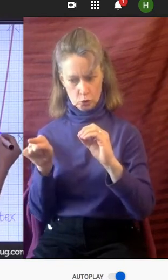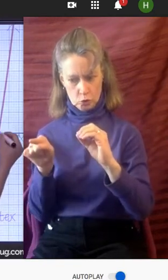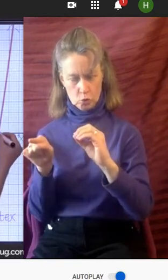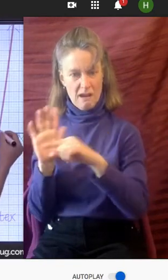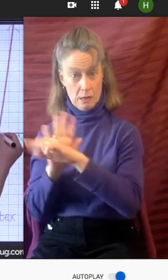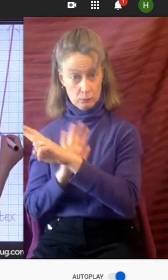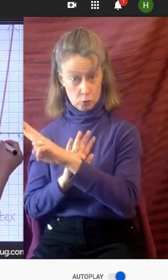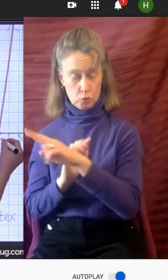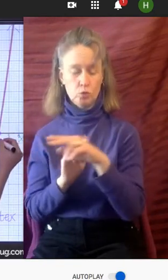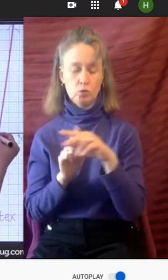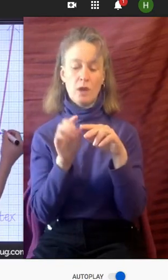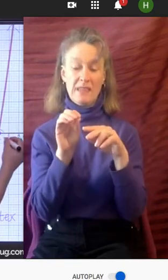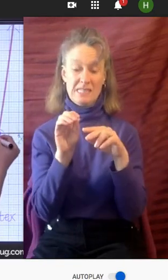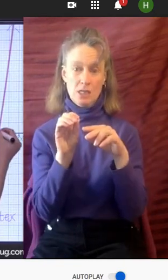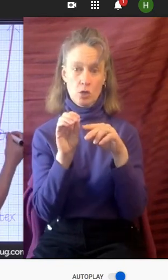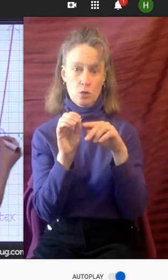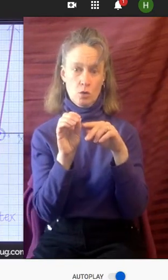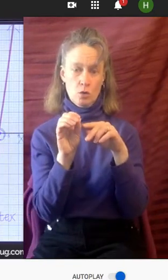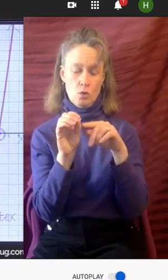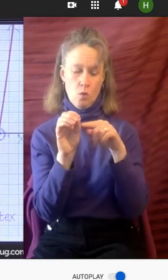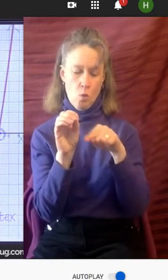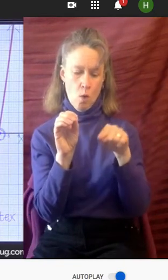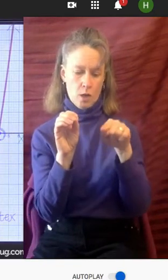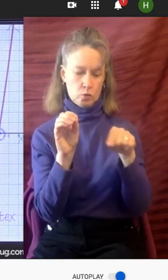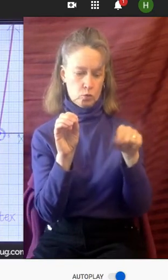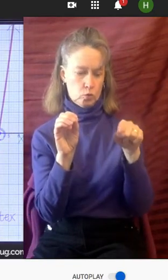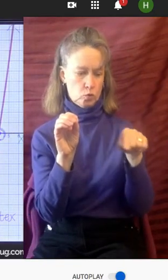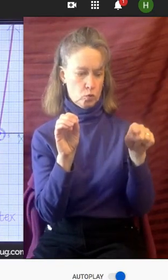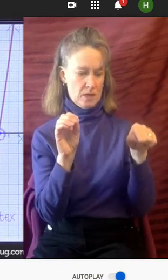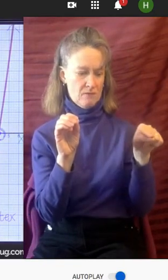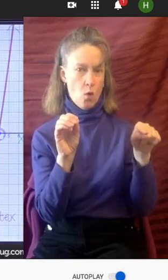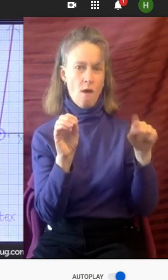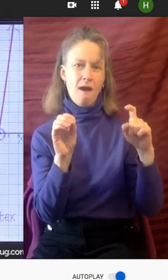Another one at x equals 4.